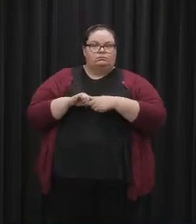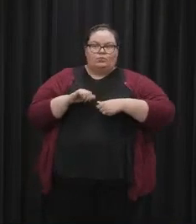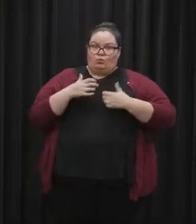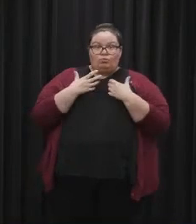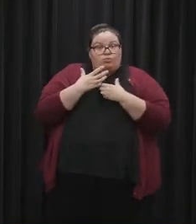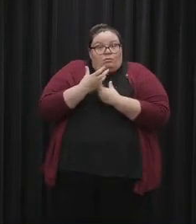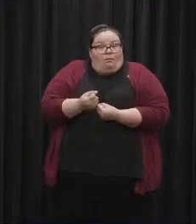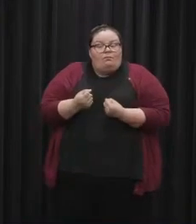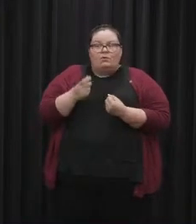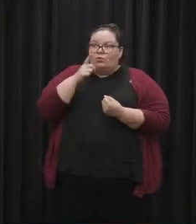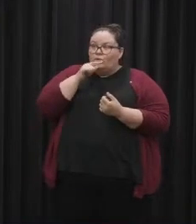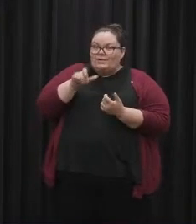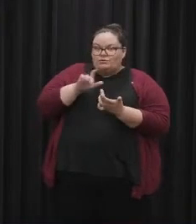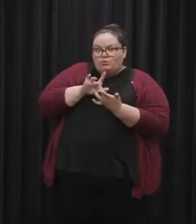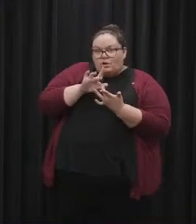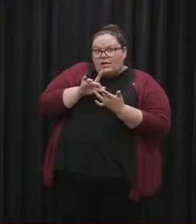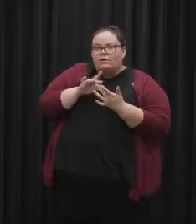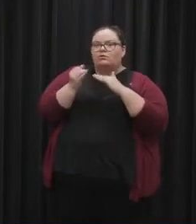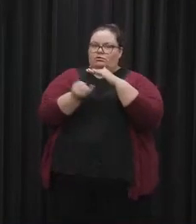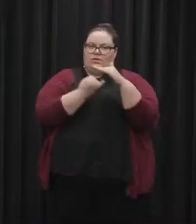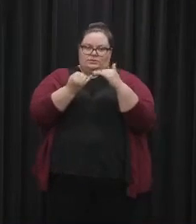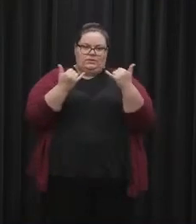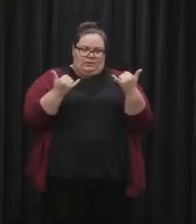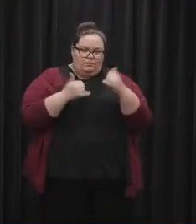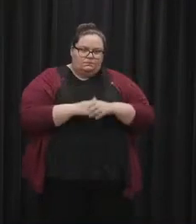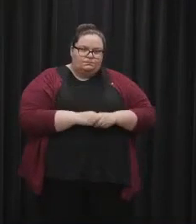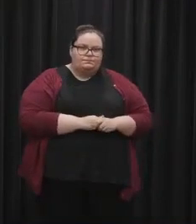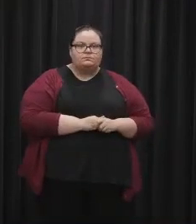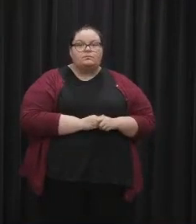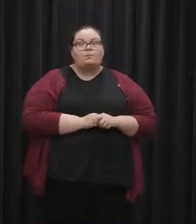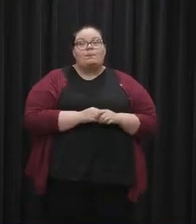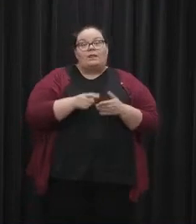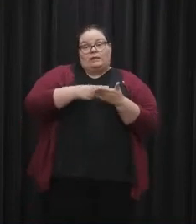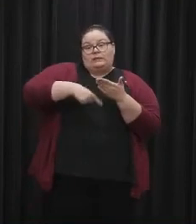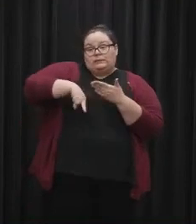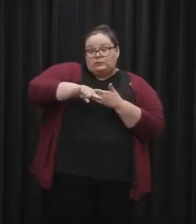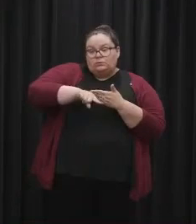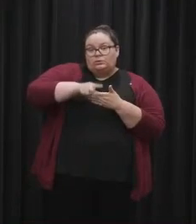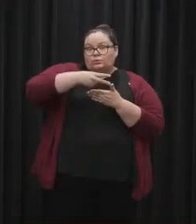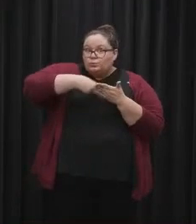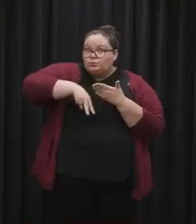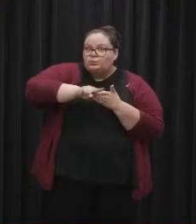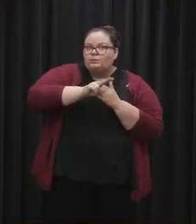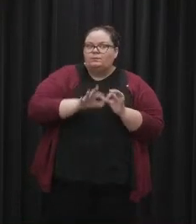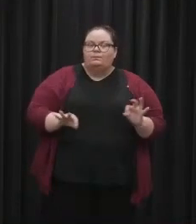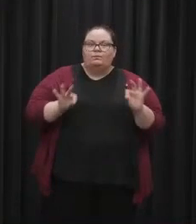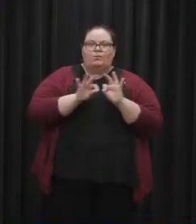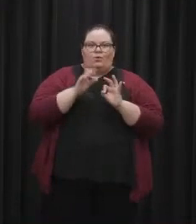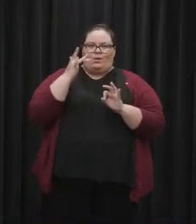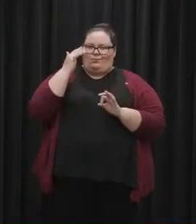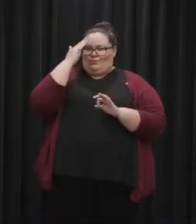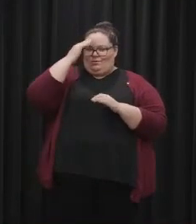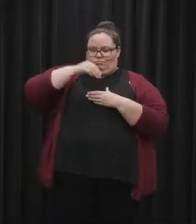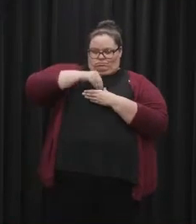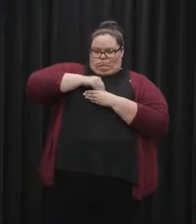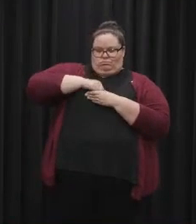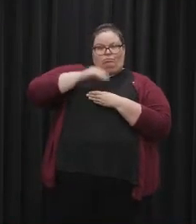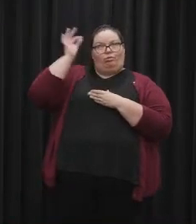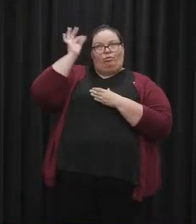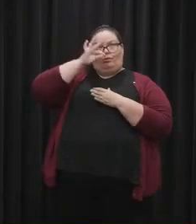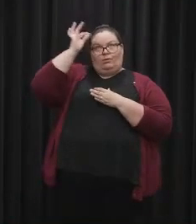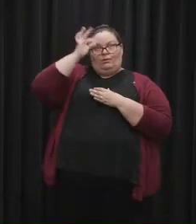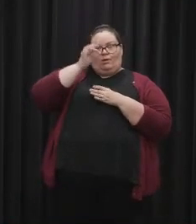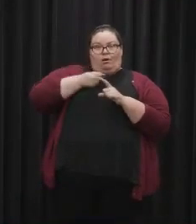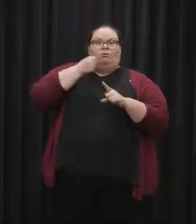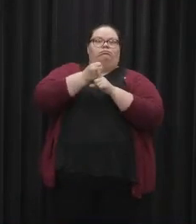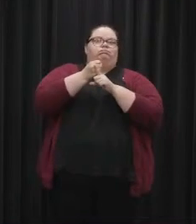be contact traced are at home self-isolating right now. And so the next 2 weeks are going to be critical because of the incubation period to watch to make sure